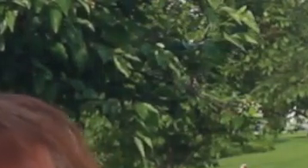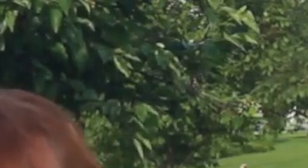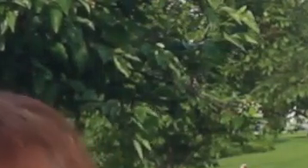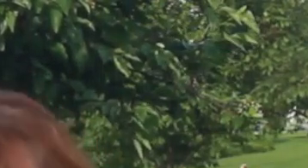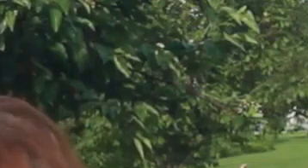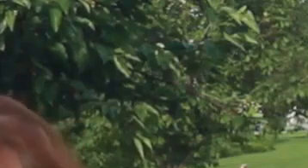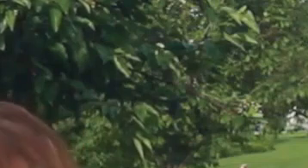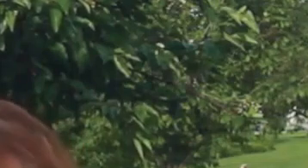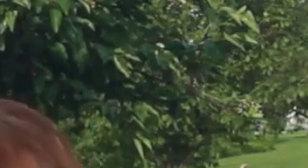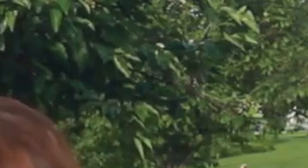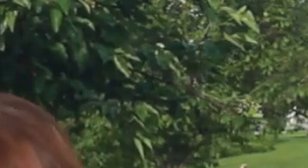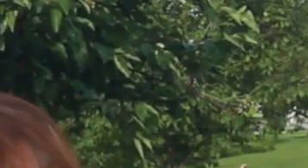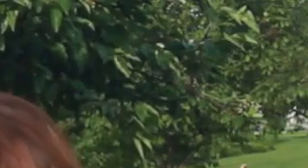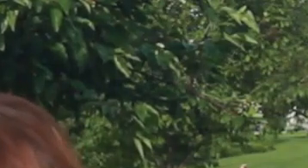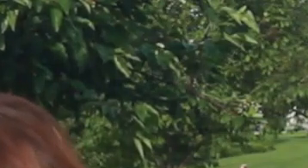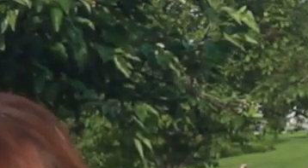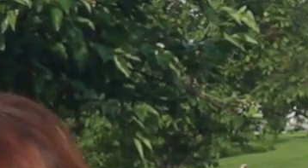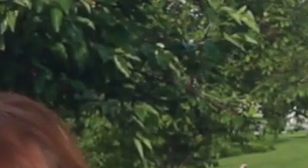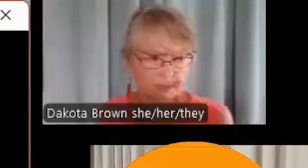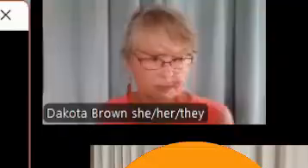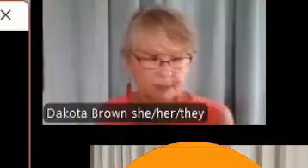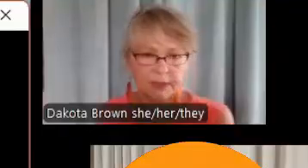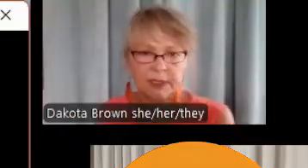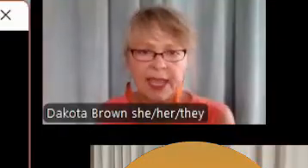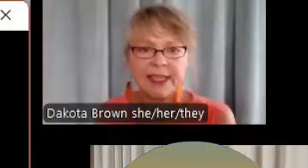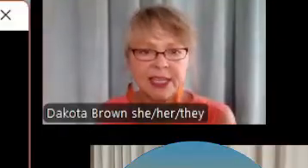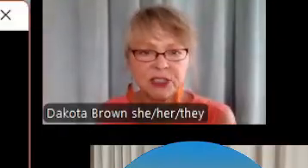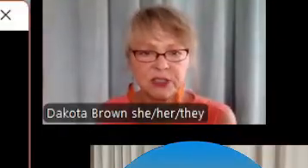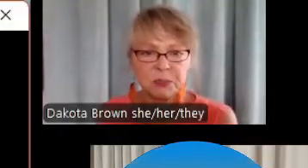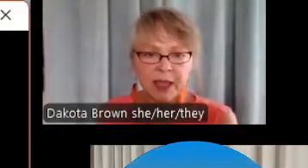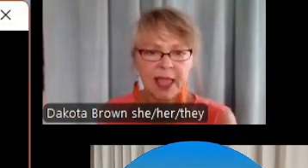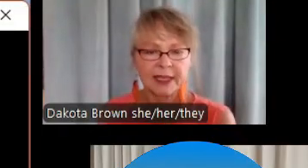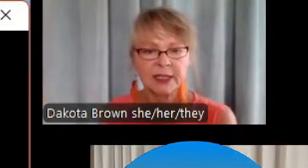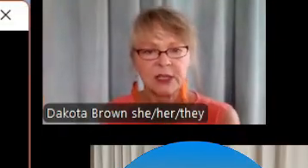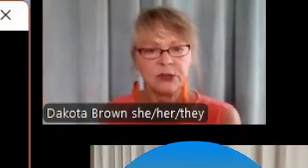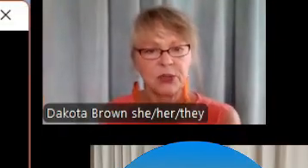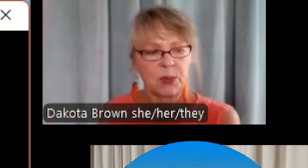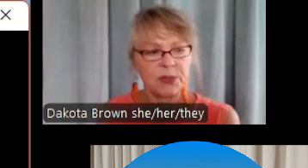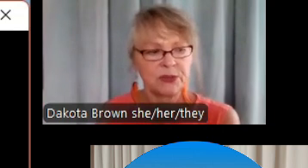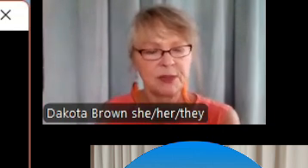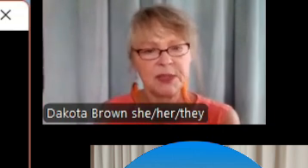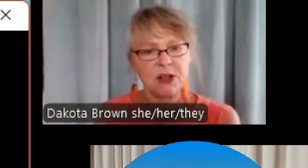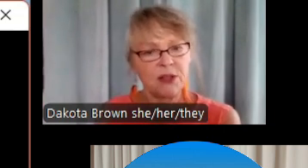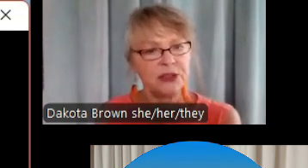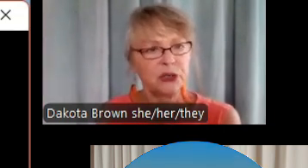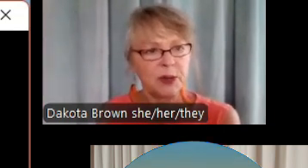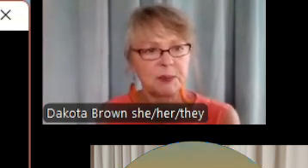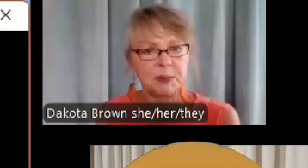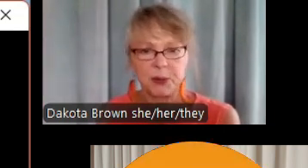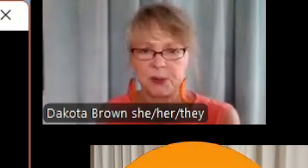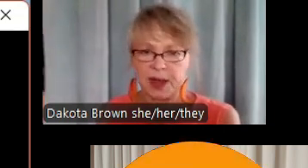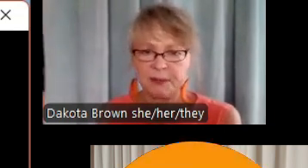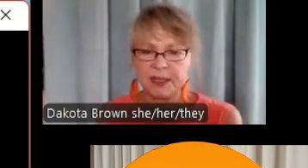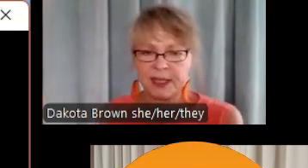have an accessibility need, be sure and let us know what it is. And the agency spotlight. So there's something called the